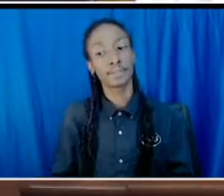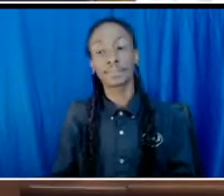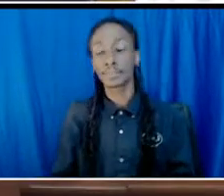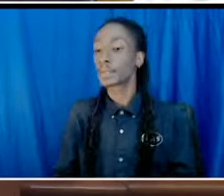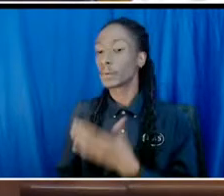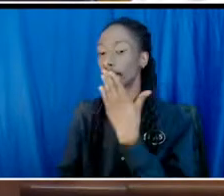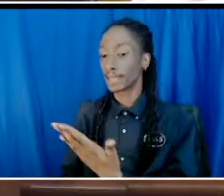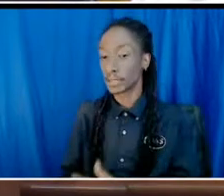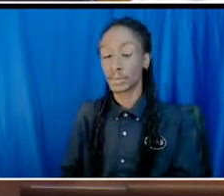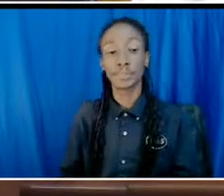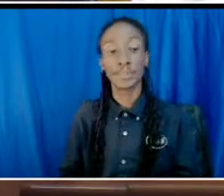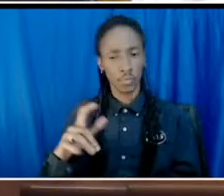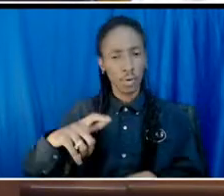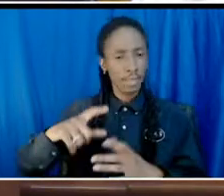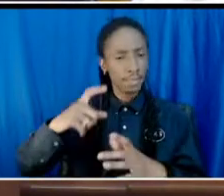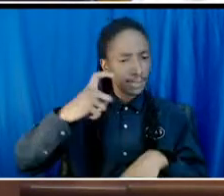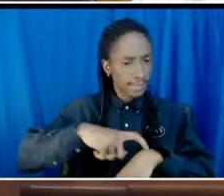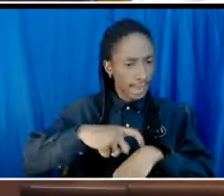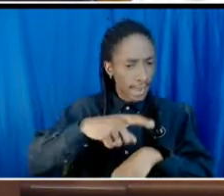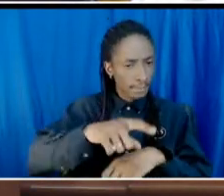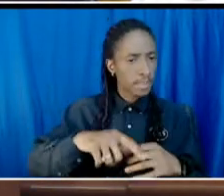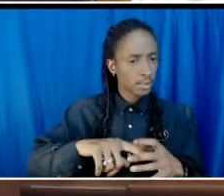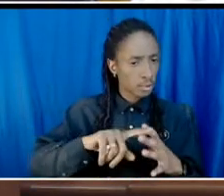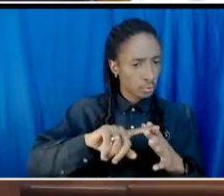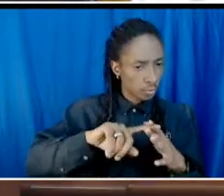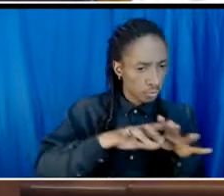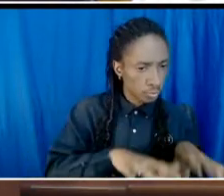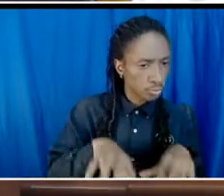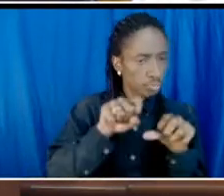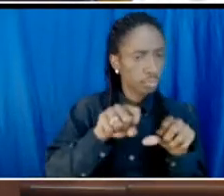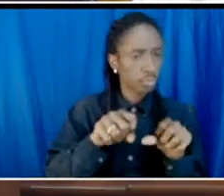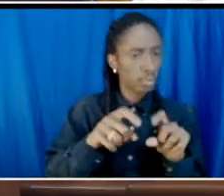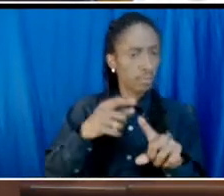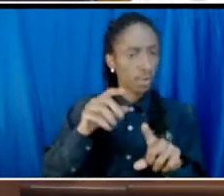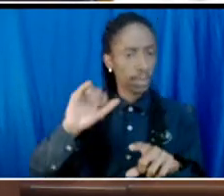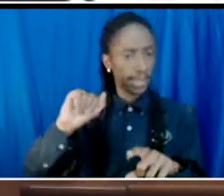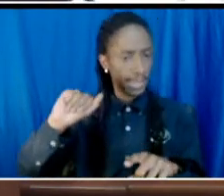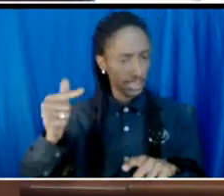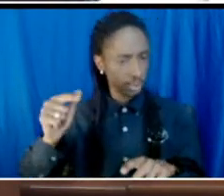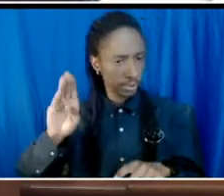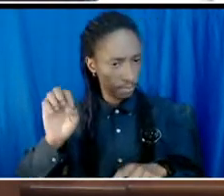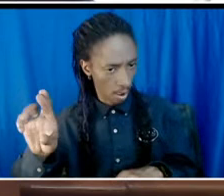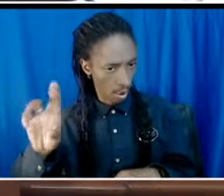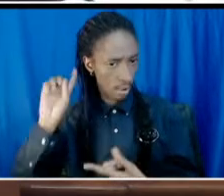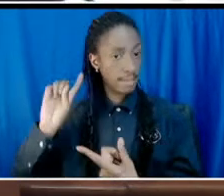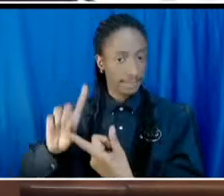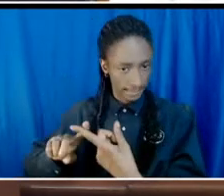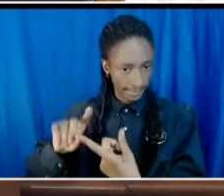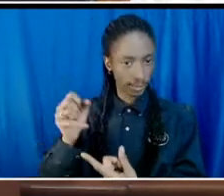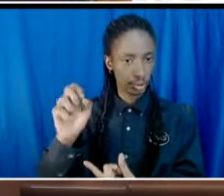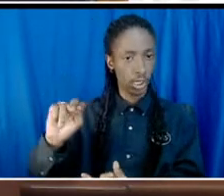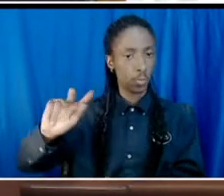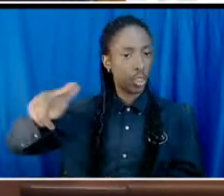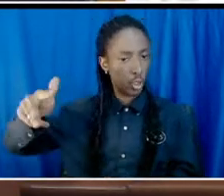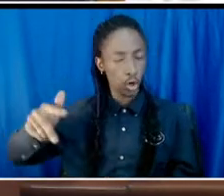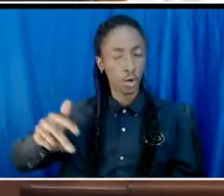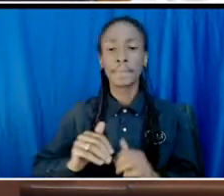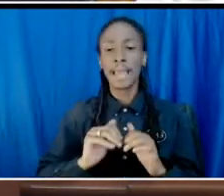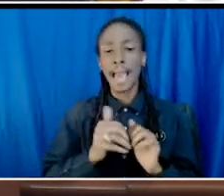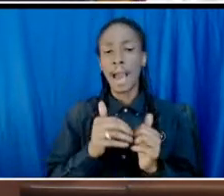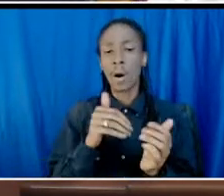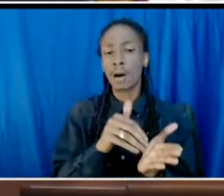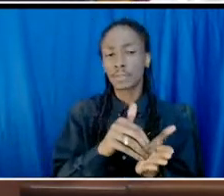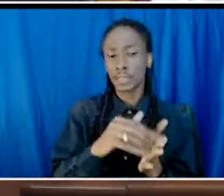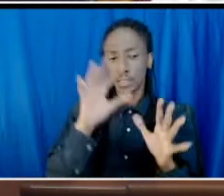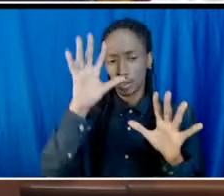the time you took over from Attorney General Barr until January 3rd, how often did President Trump